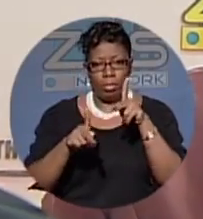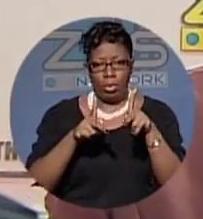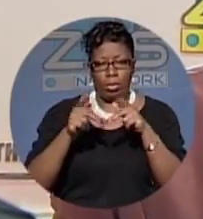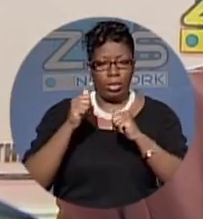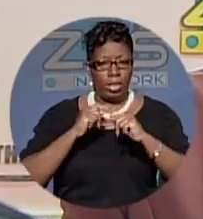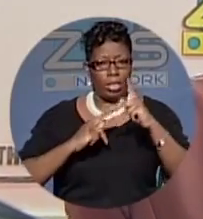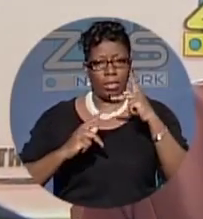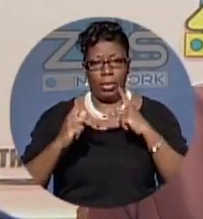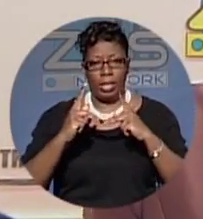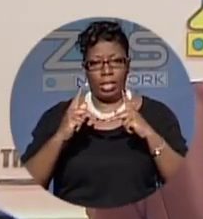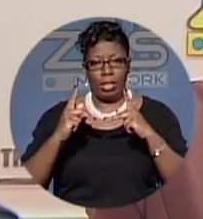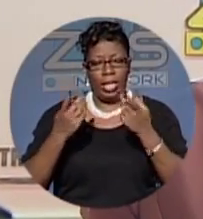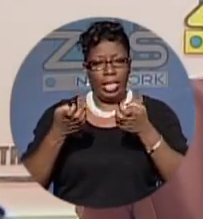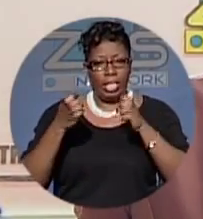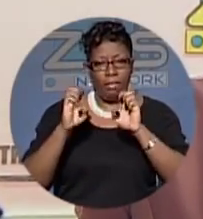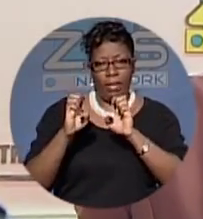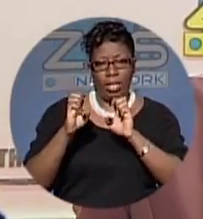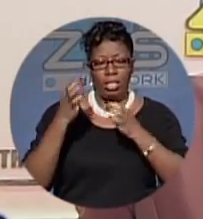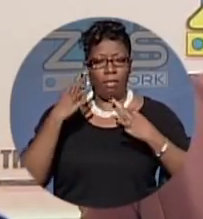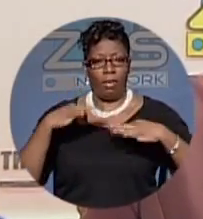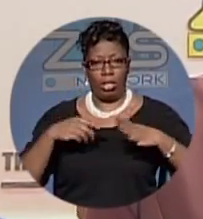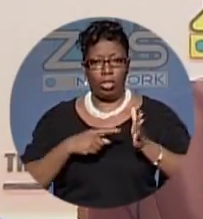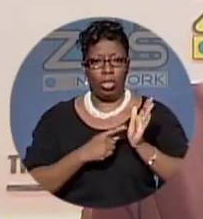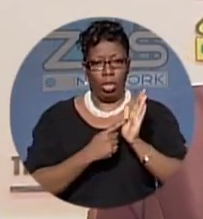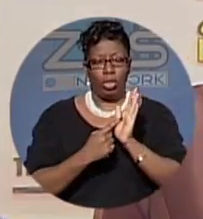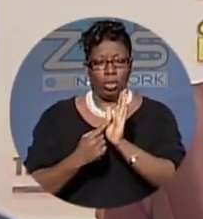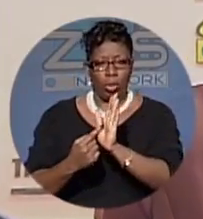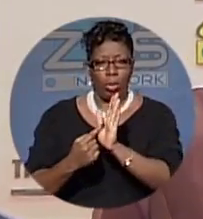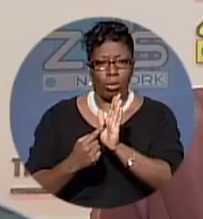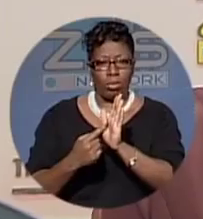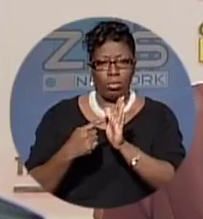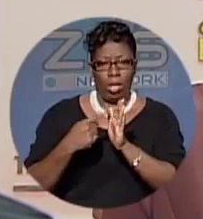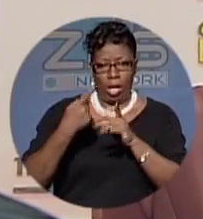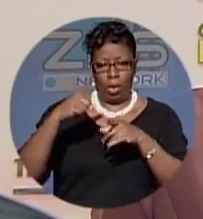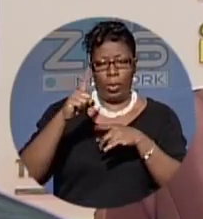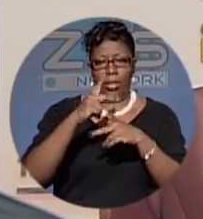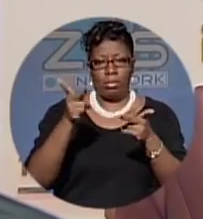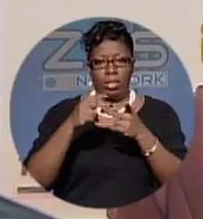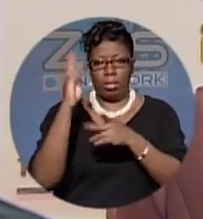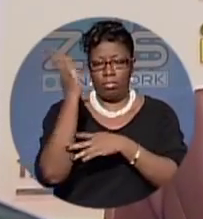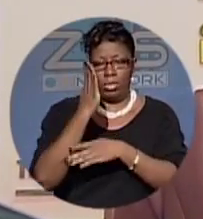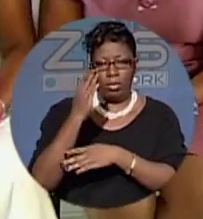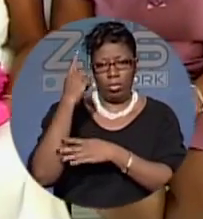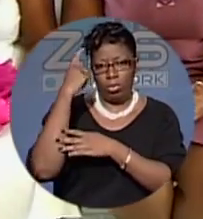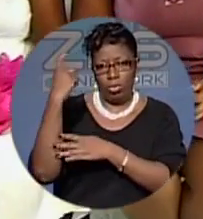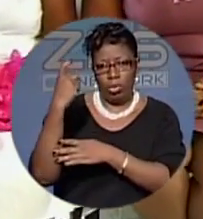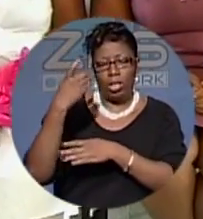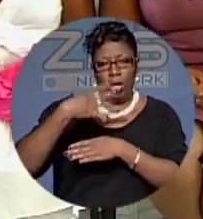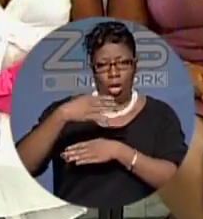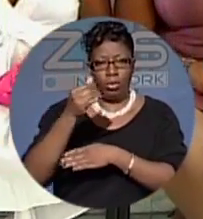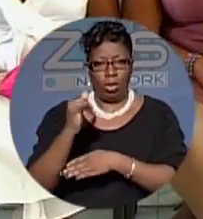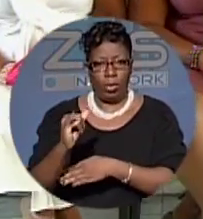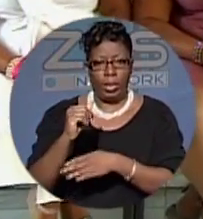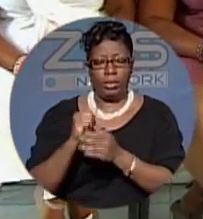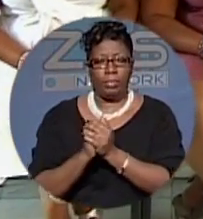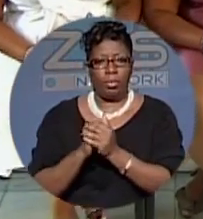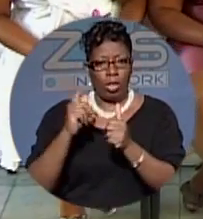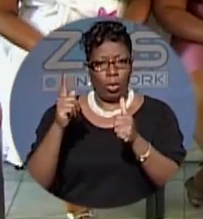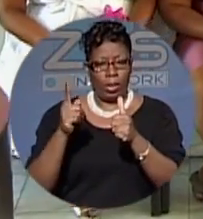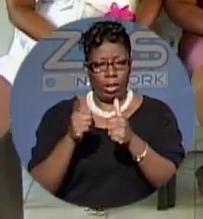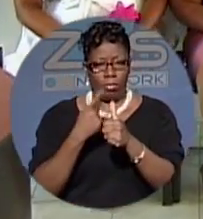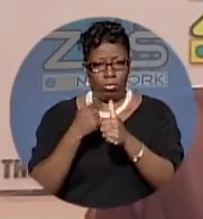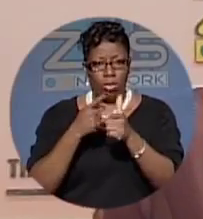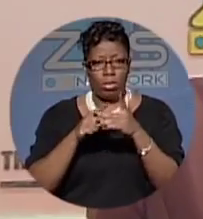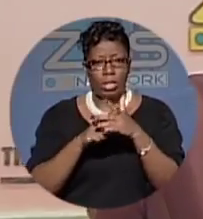participated in events, fashion shows. I've went places I've never dreamt of going. It's been an absolute awesome year. Well, when I first started